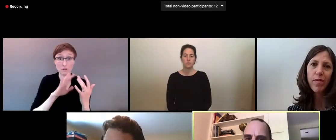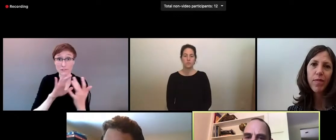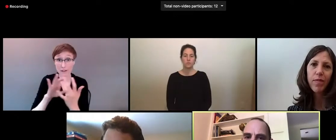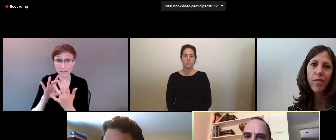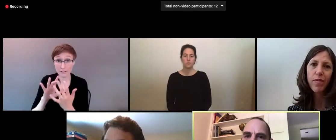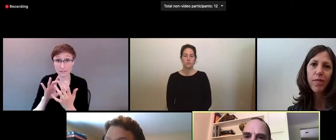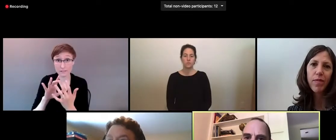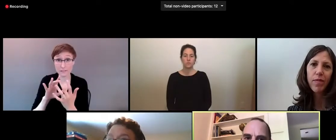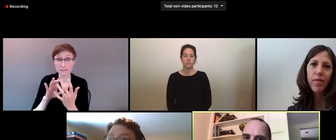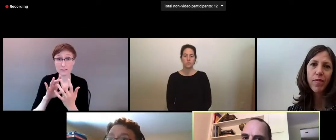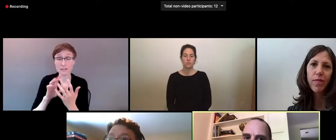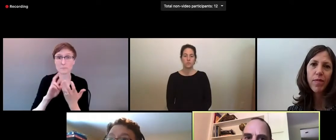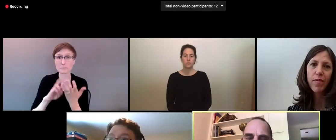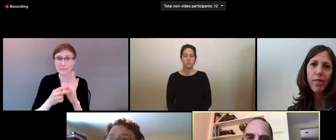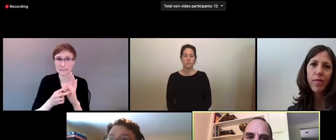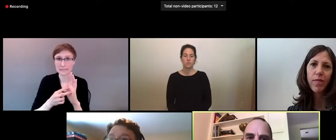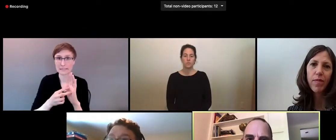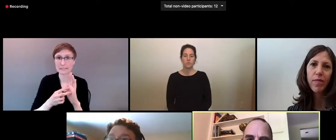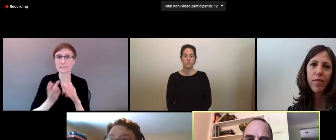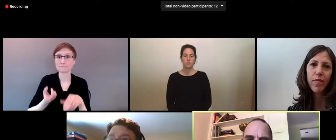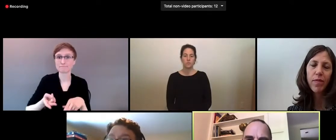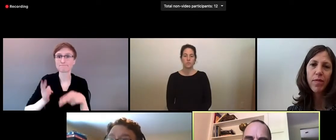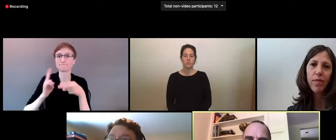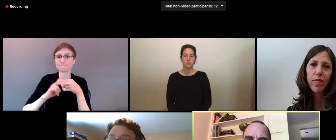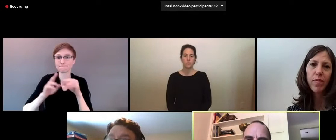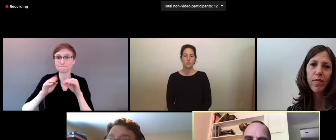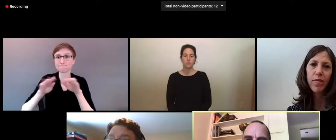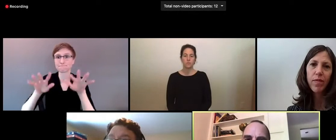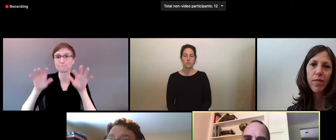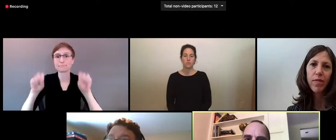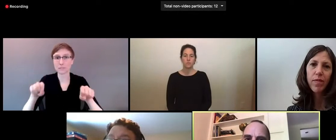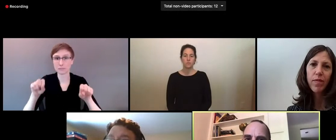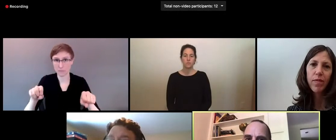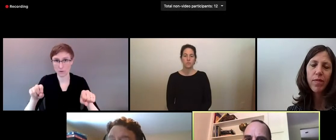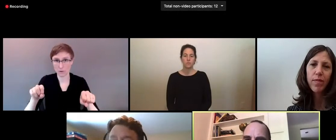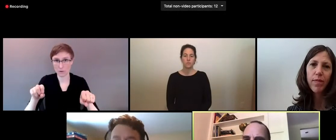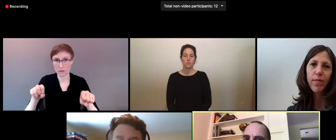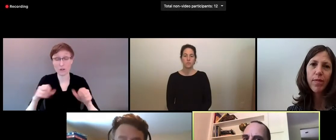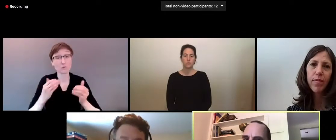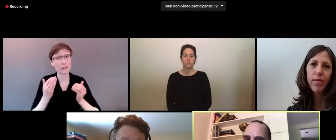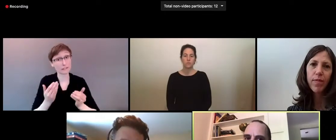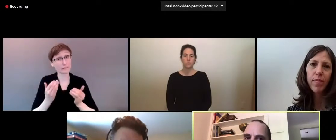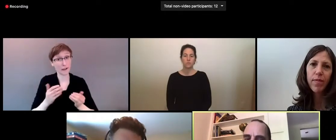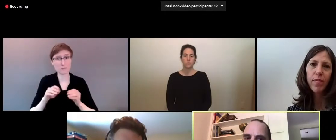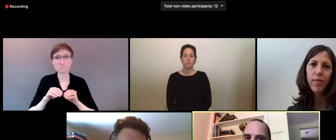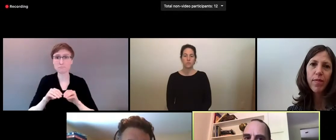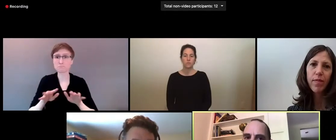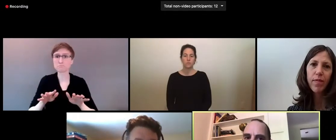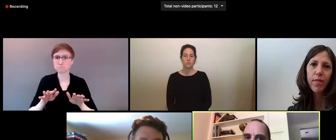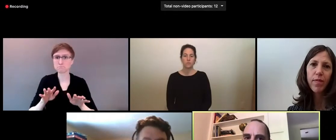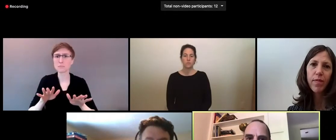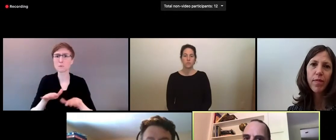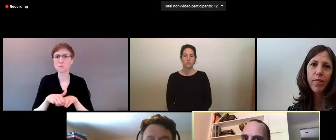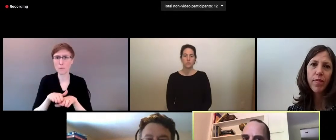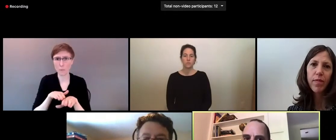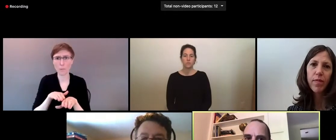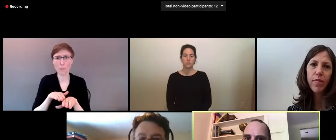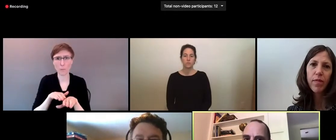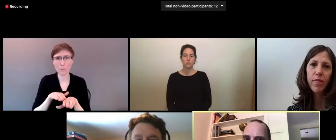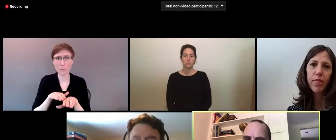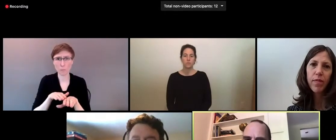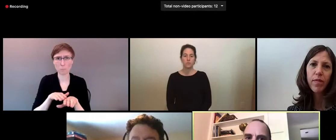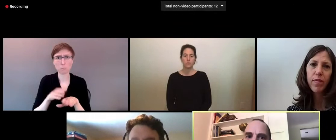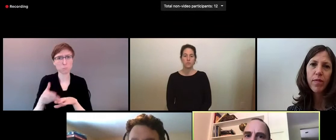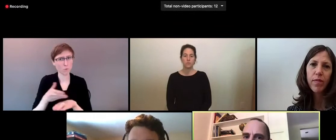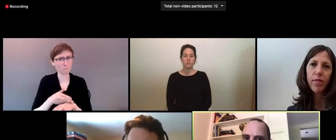likely the transmission is going to have, and we don't have much. So I think it's difficult to communicate because